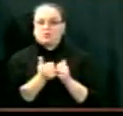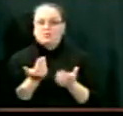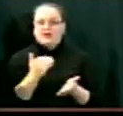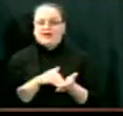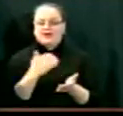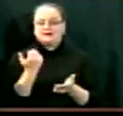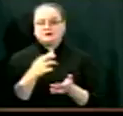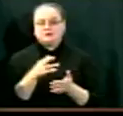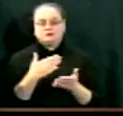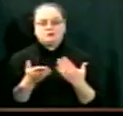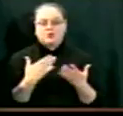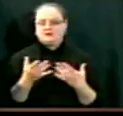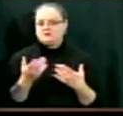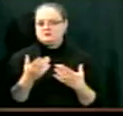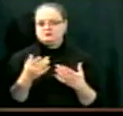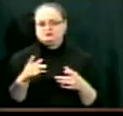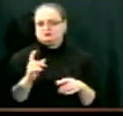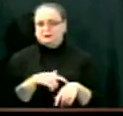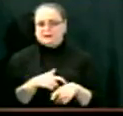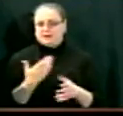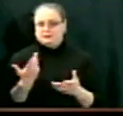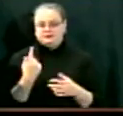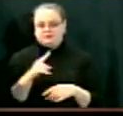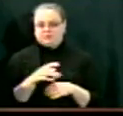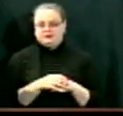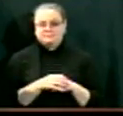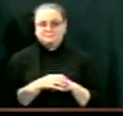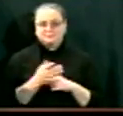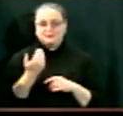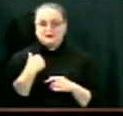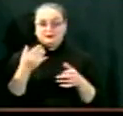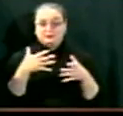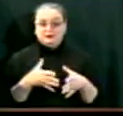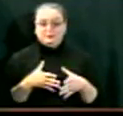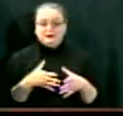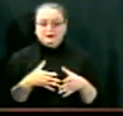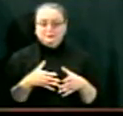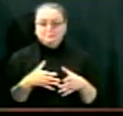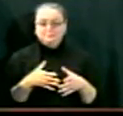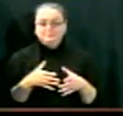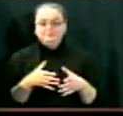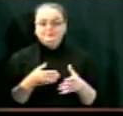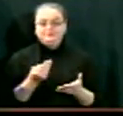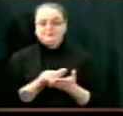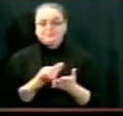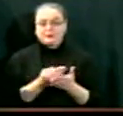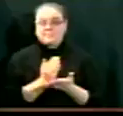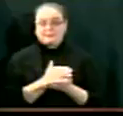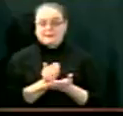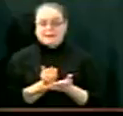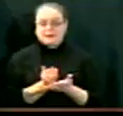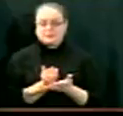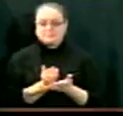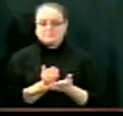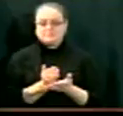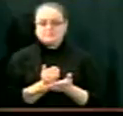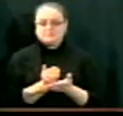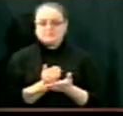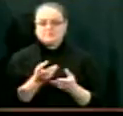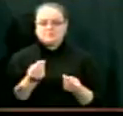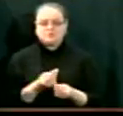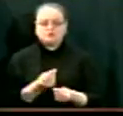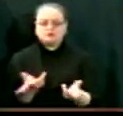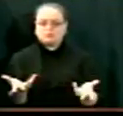or whatever the occasion may be, I would have the bulk of the remaining funds to be